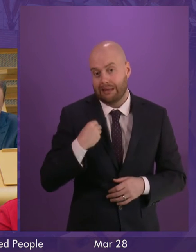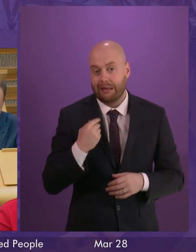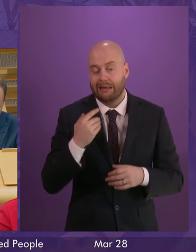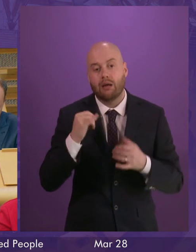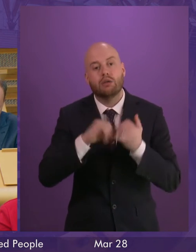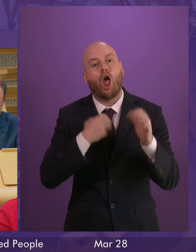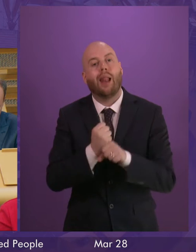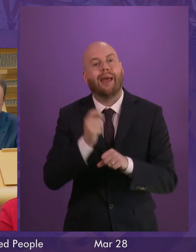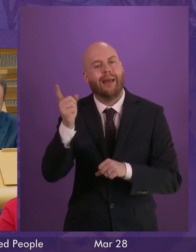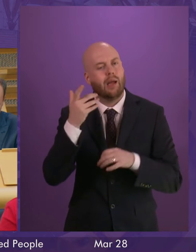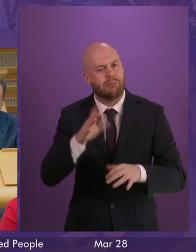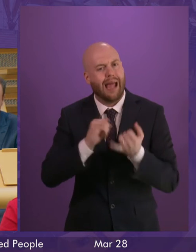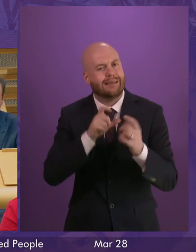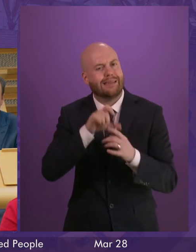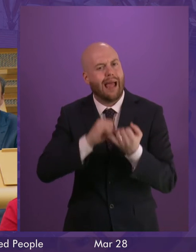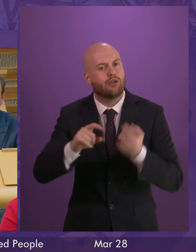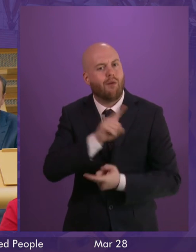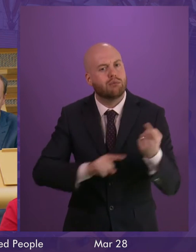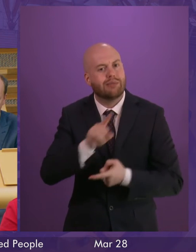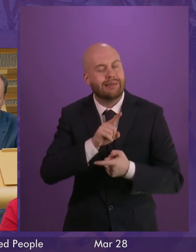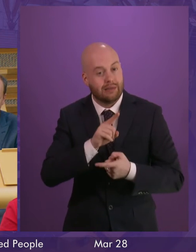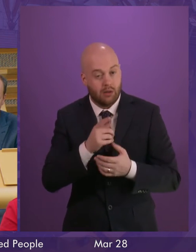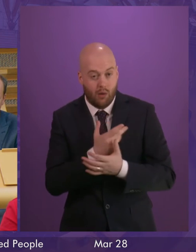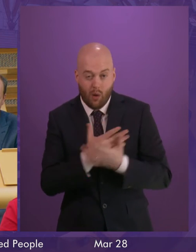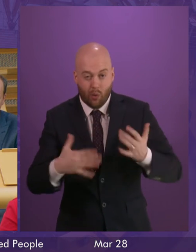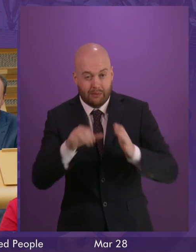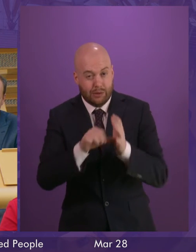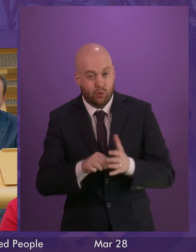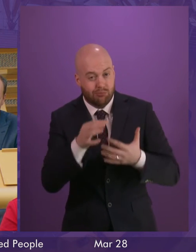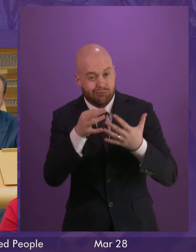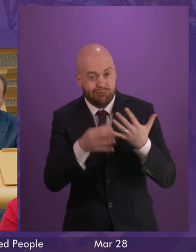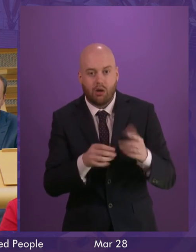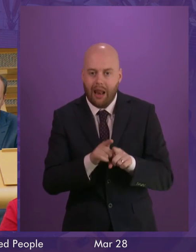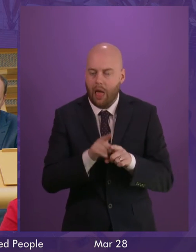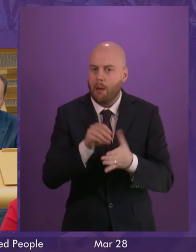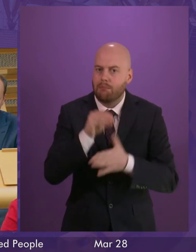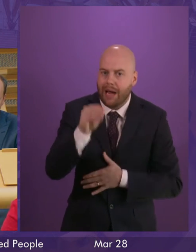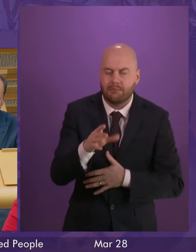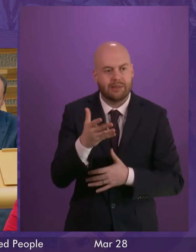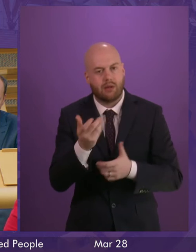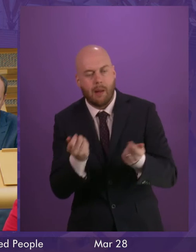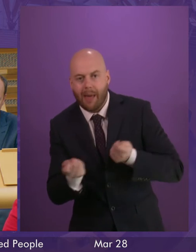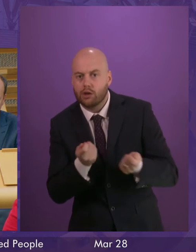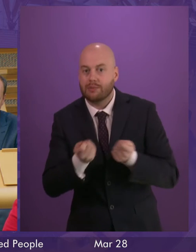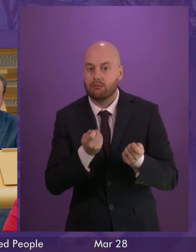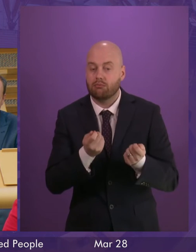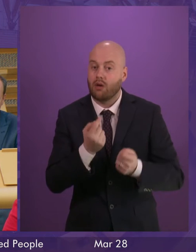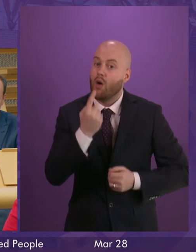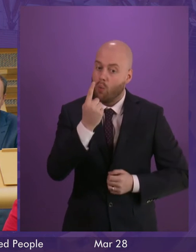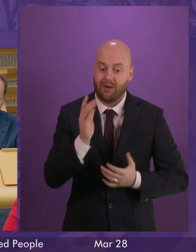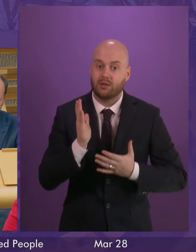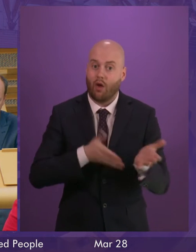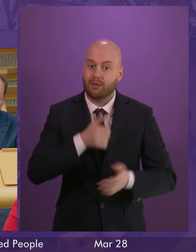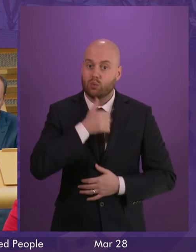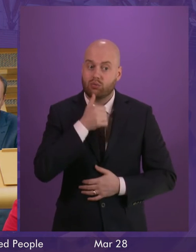service users outlined issues around SDS payment and management. One service user described the process of working